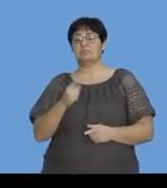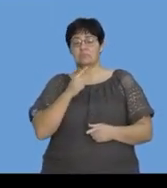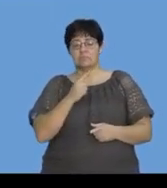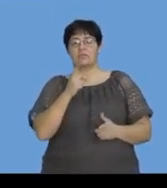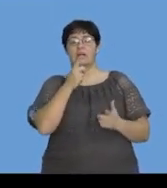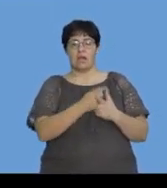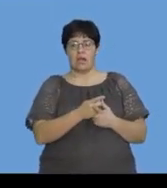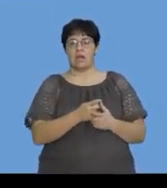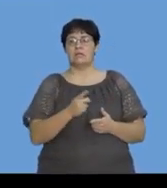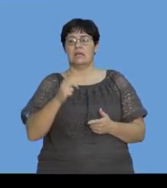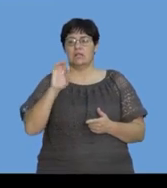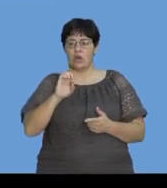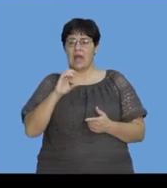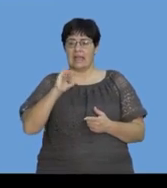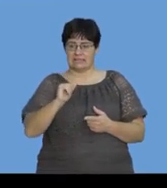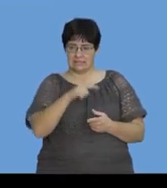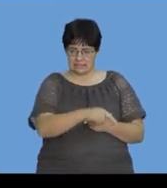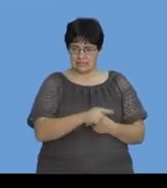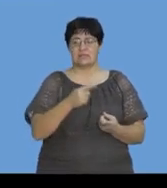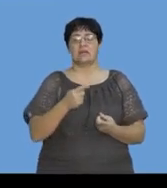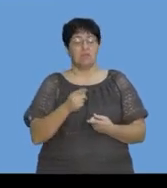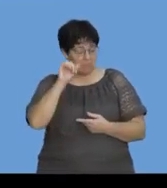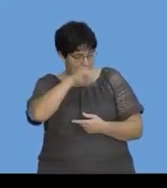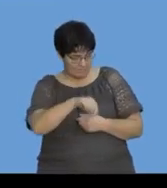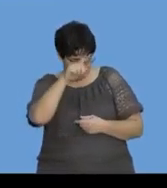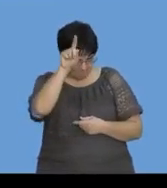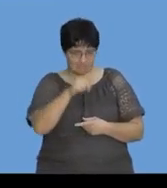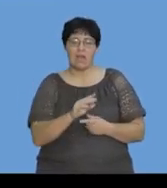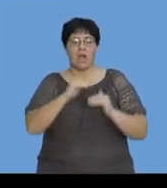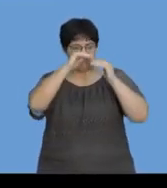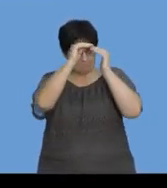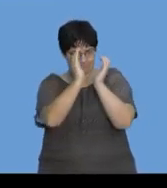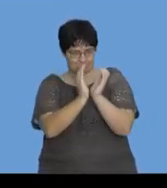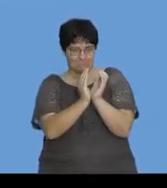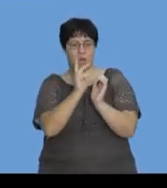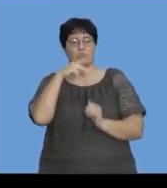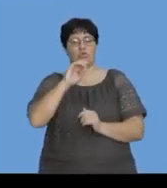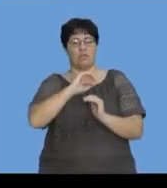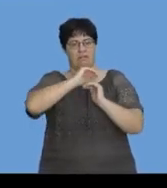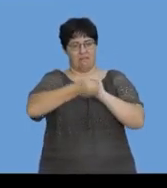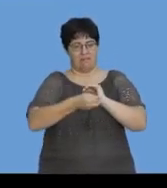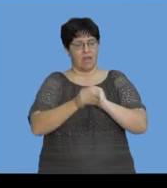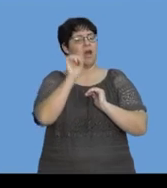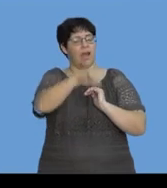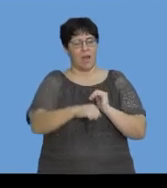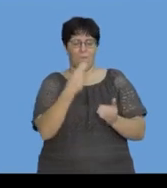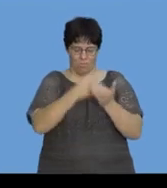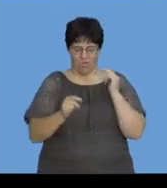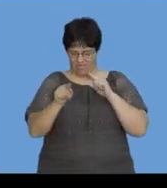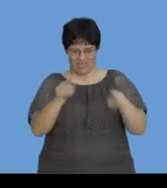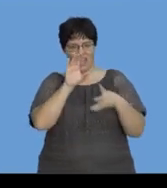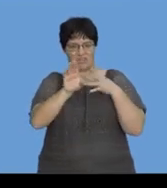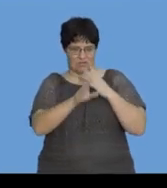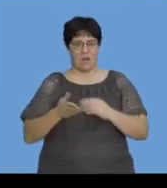A piece of nucleic acid, yes, surrounded by a protein coat. There we go. Both of